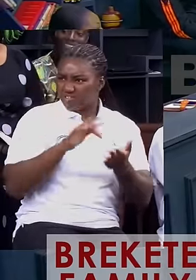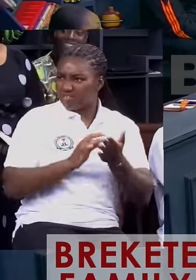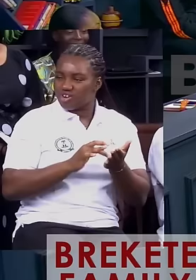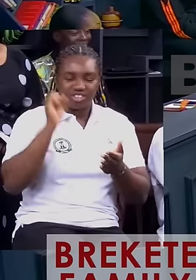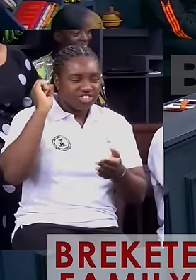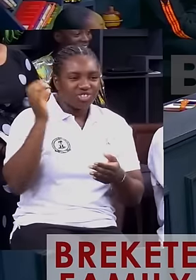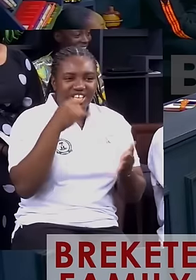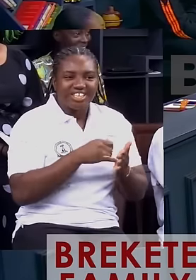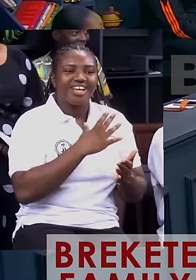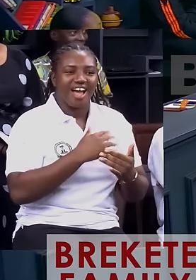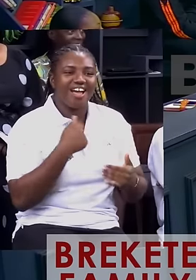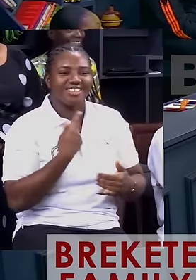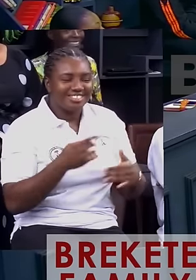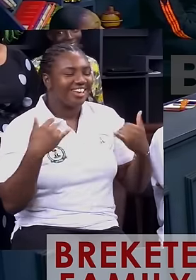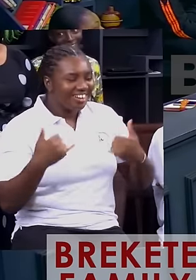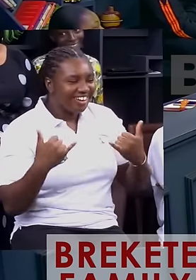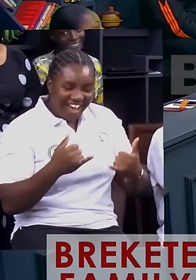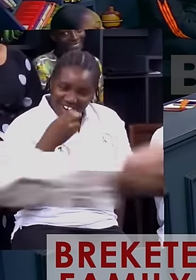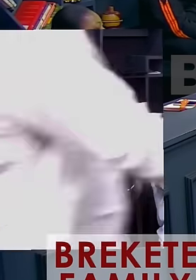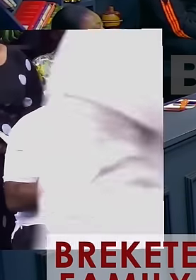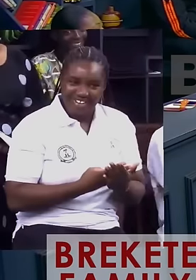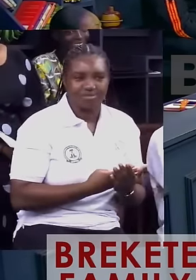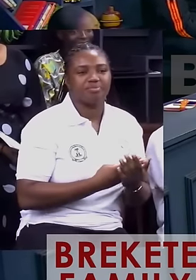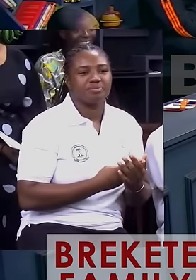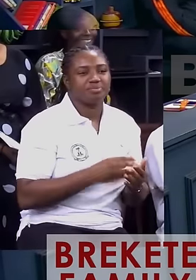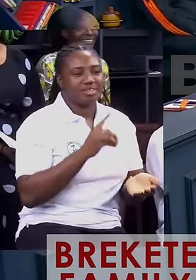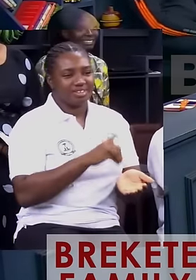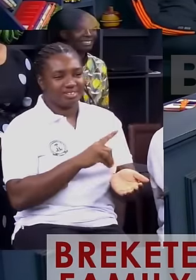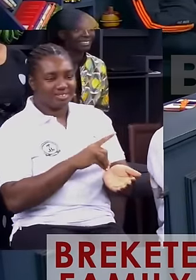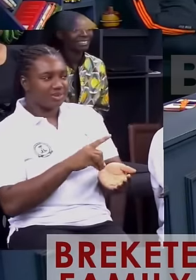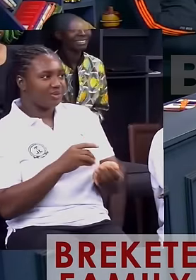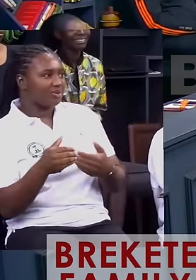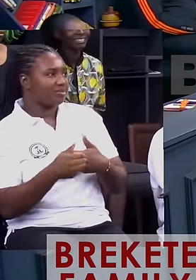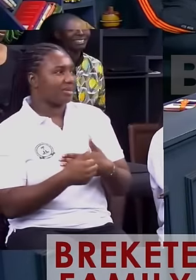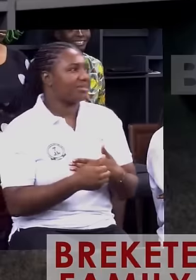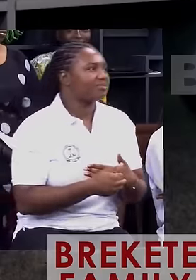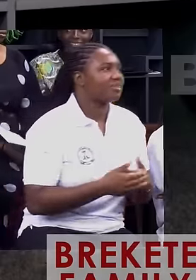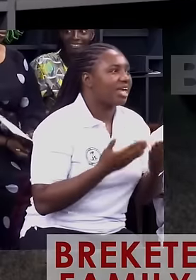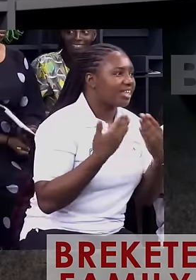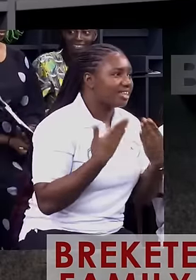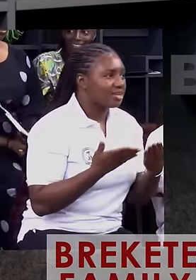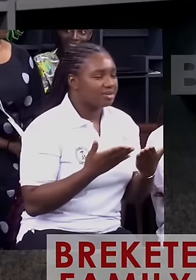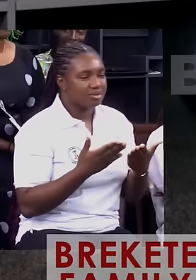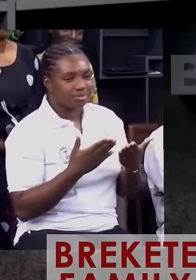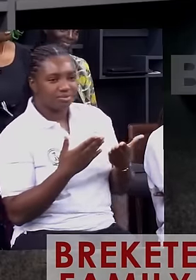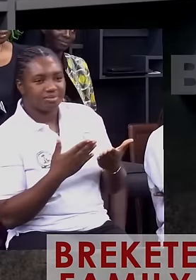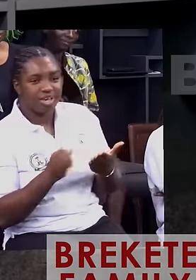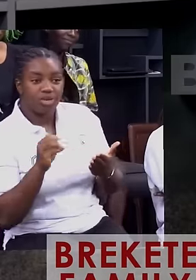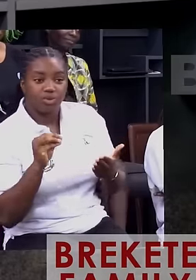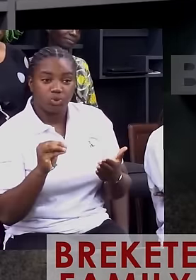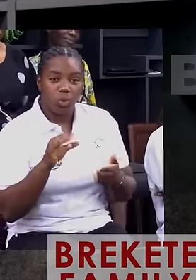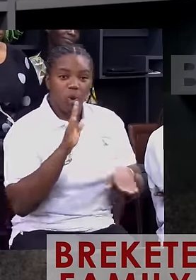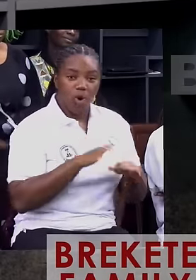I will. I don't want them. Doctor, over to you. Thank you, Honorary President. So on